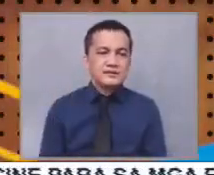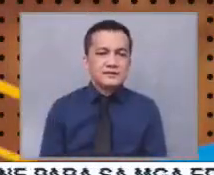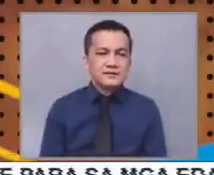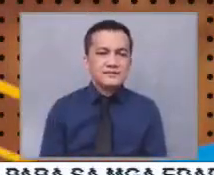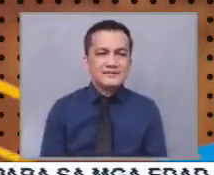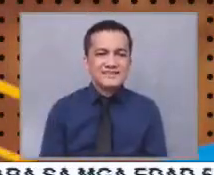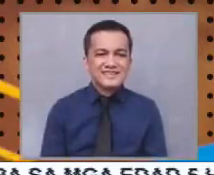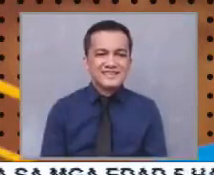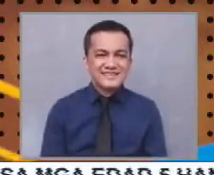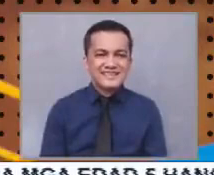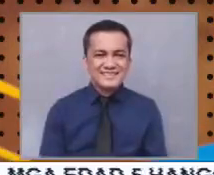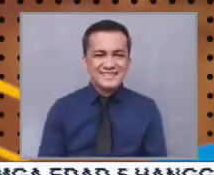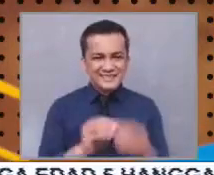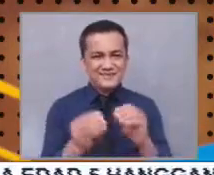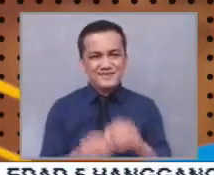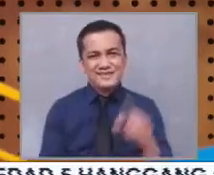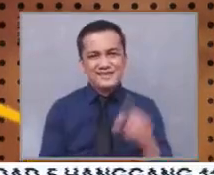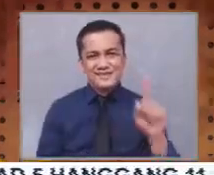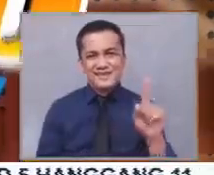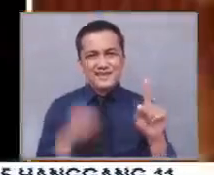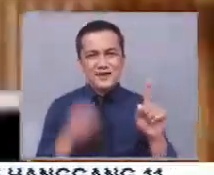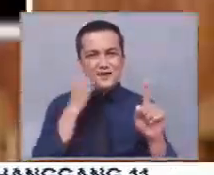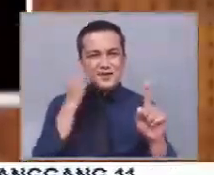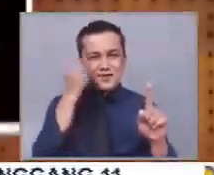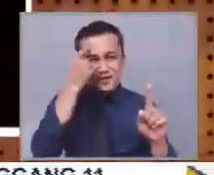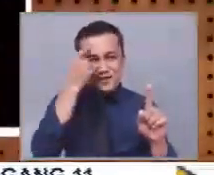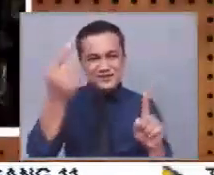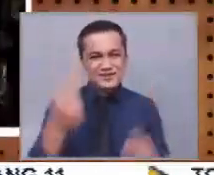Number 1, Home Alone.